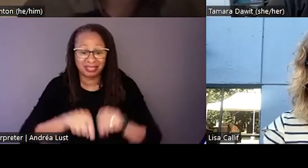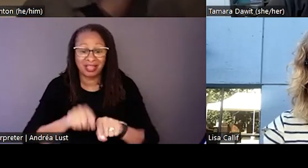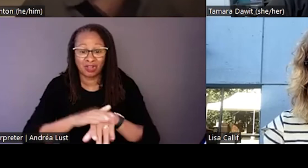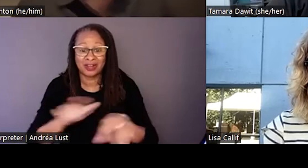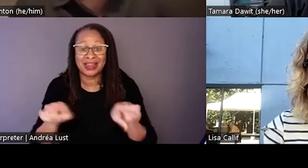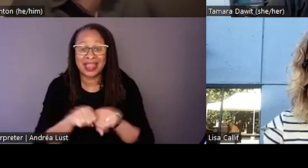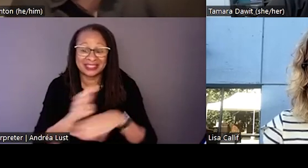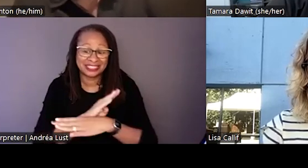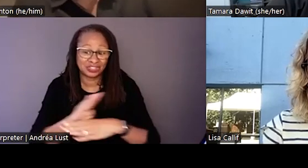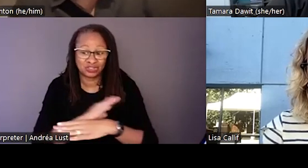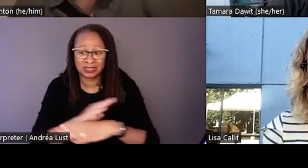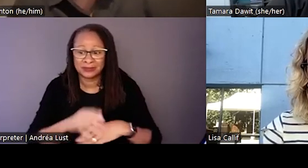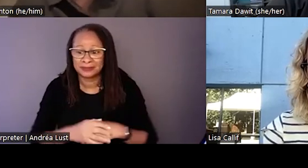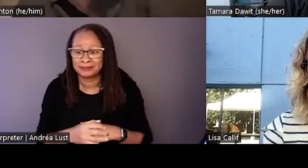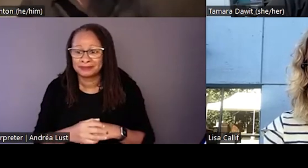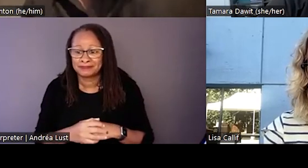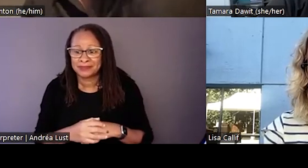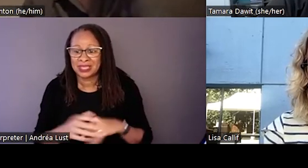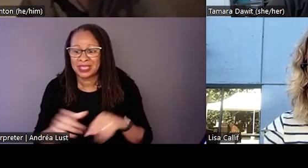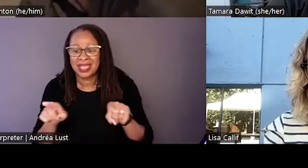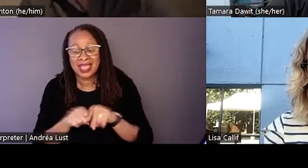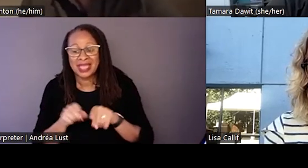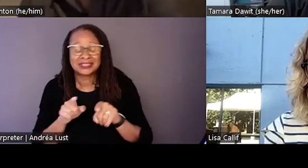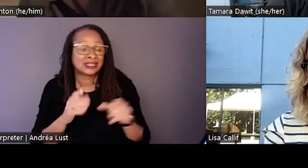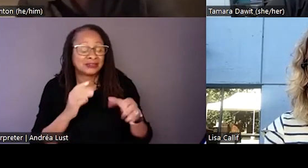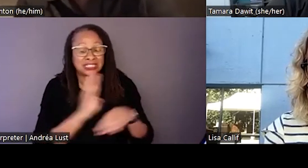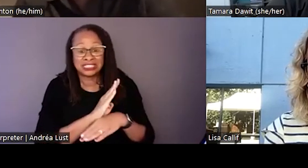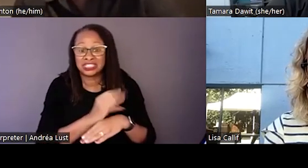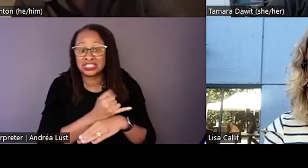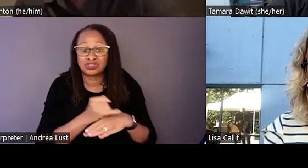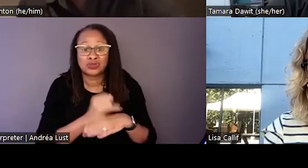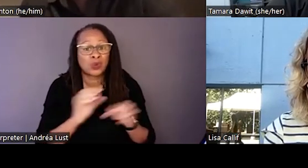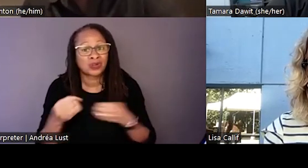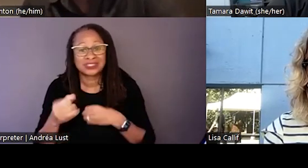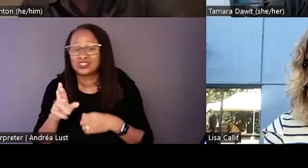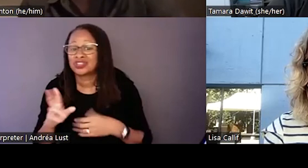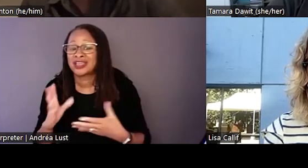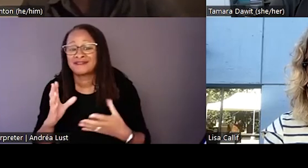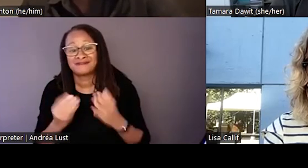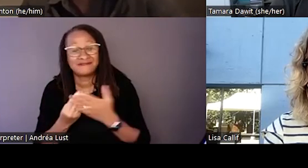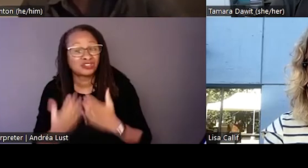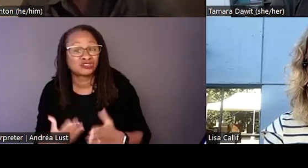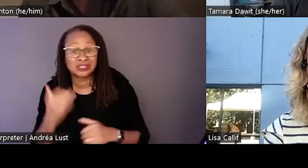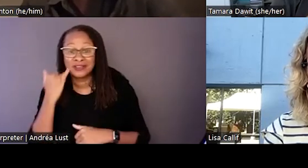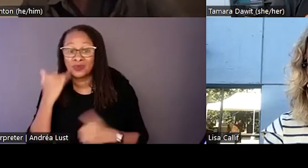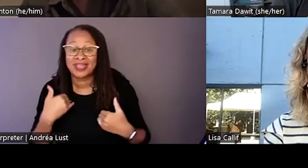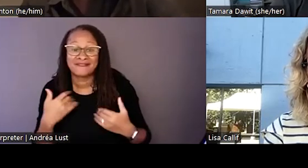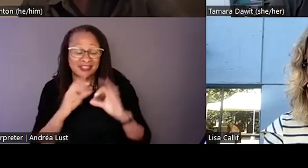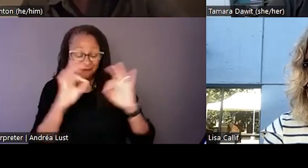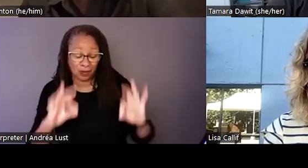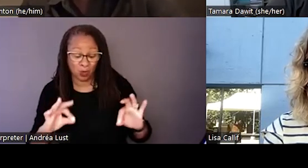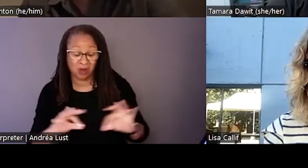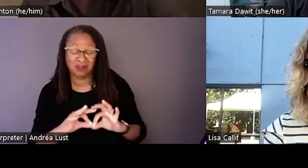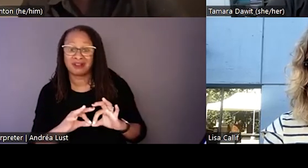as an industry, as industry organizations and as funders. And I think if we have that framework, and if